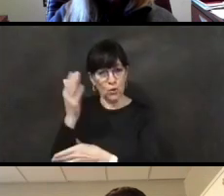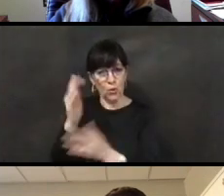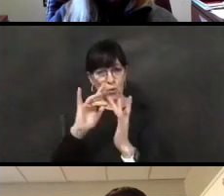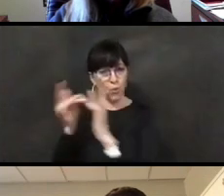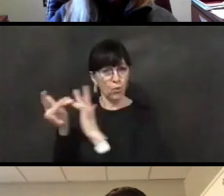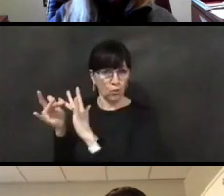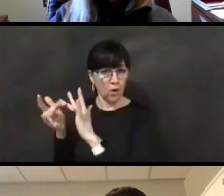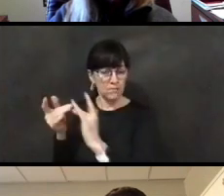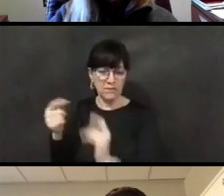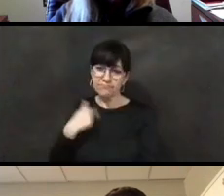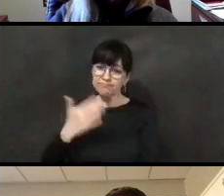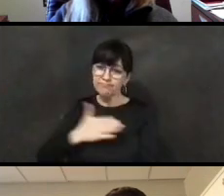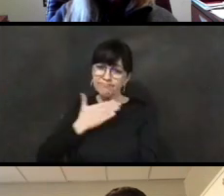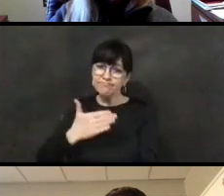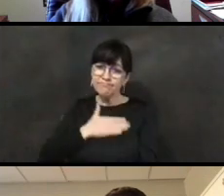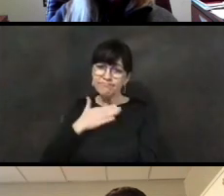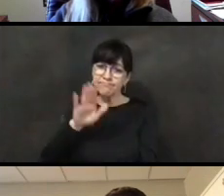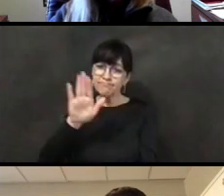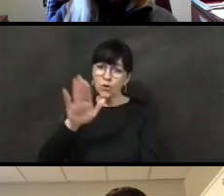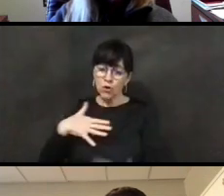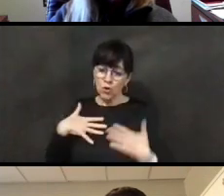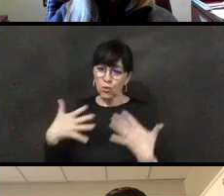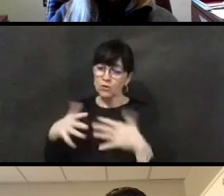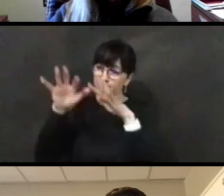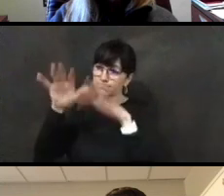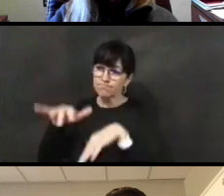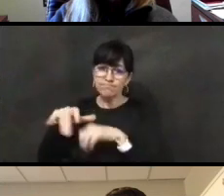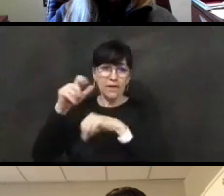really appreciate that. So we will be posting a